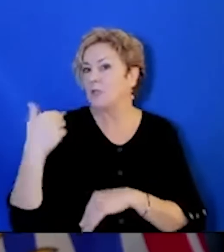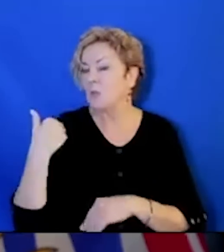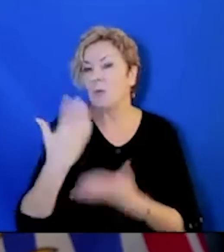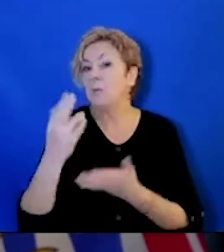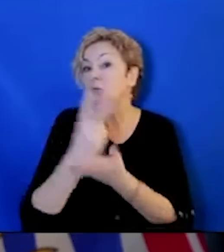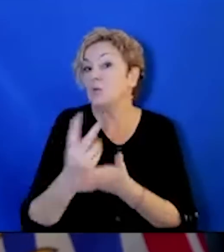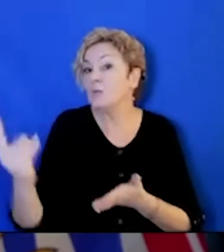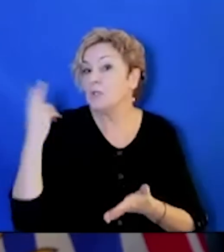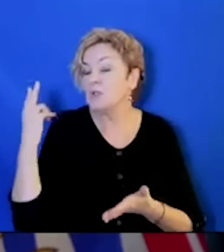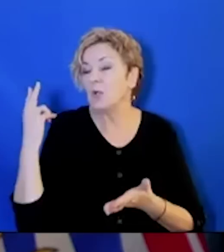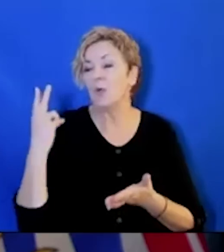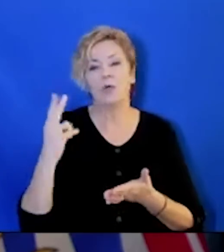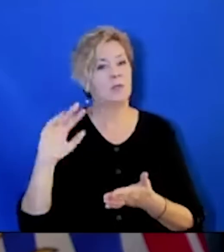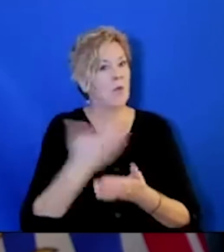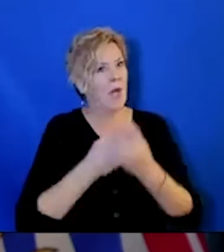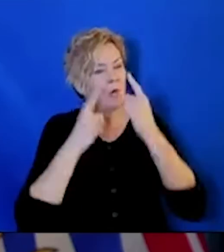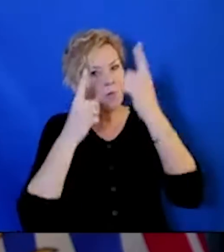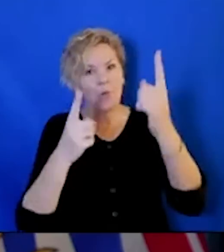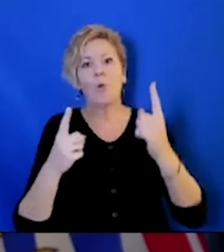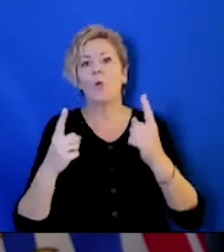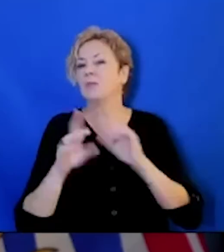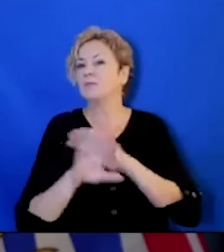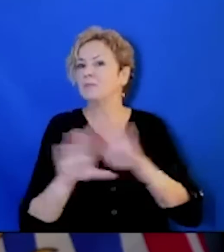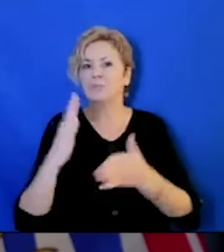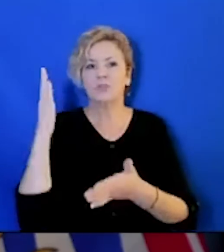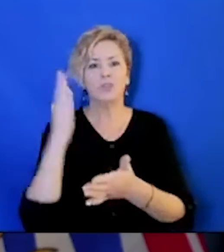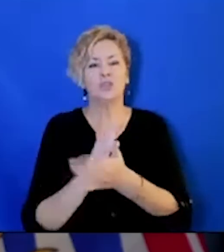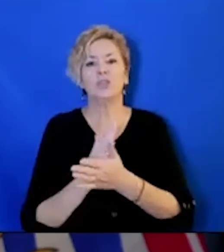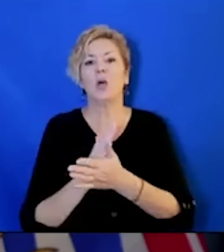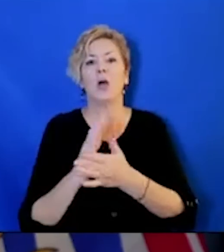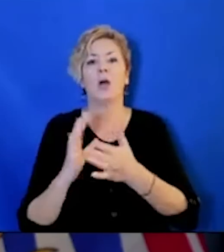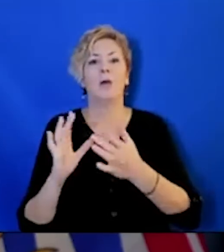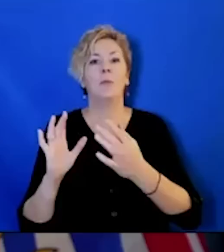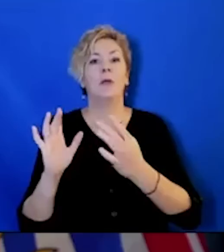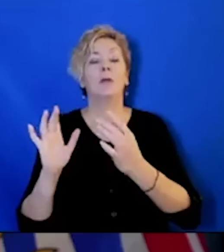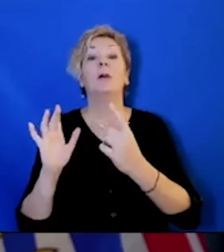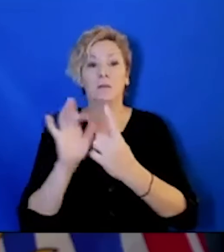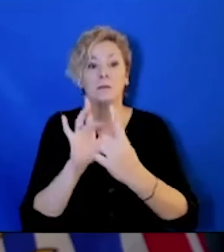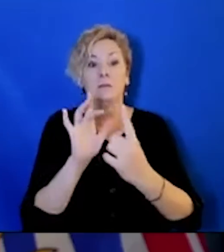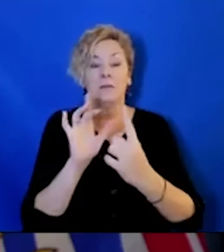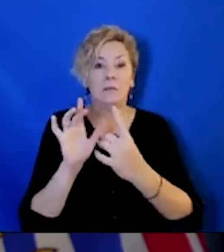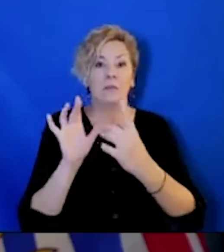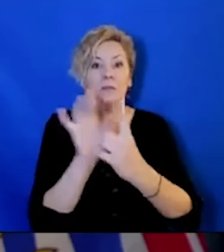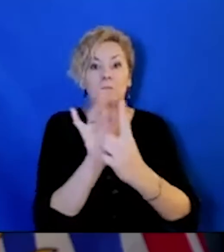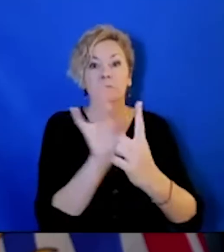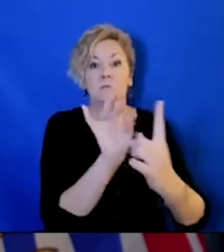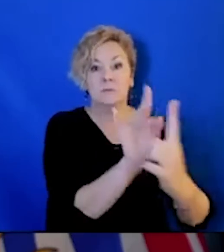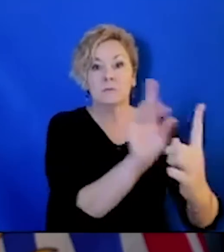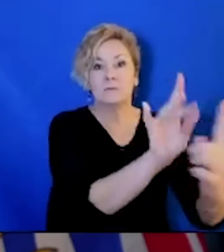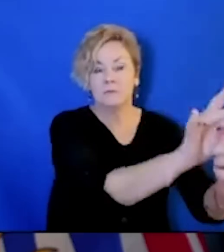chains of transmission so that in the next week and 2 weeks, we will start seeing those numbers come